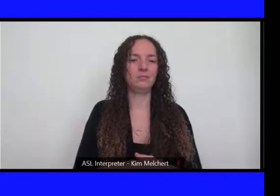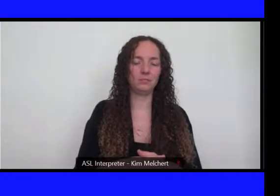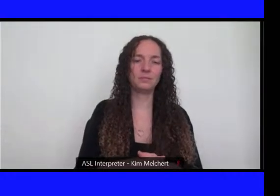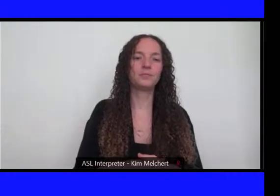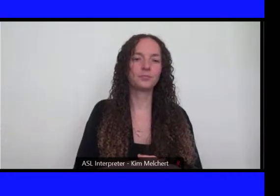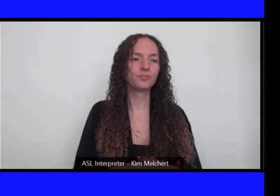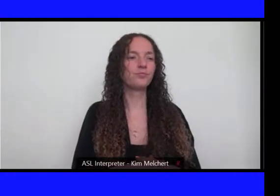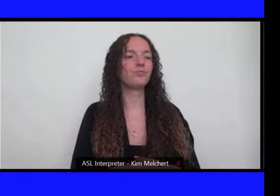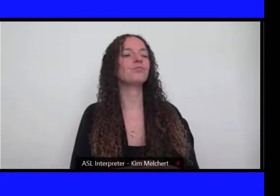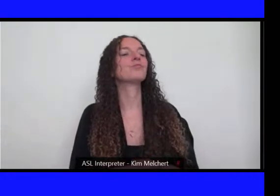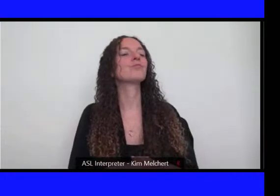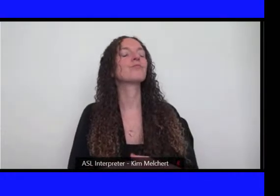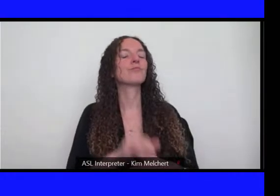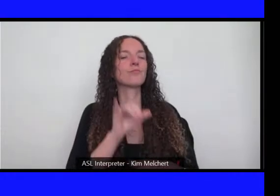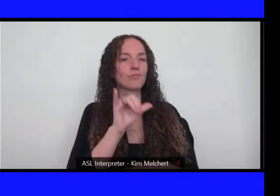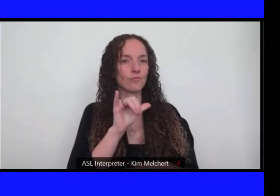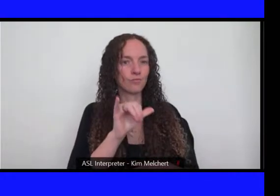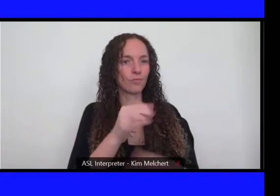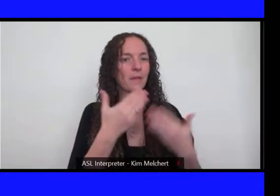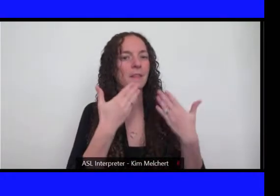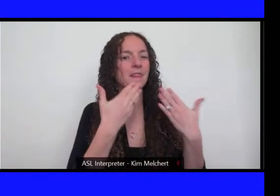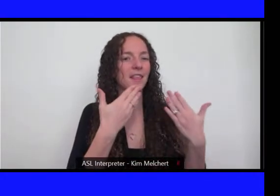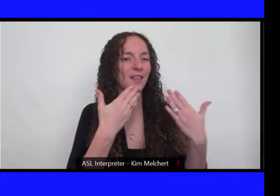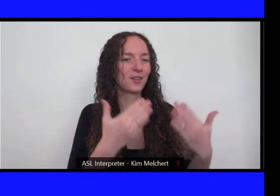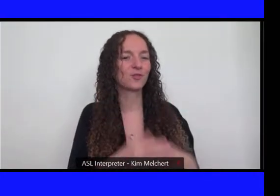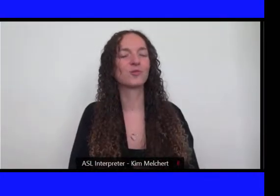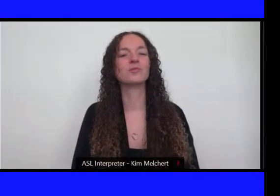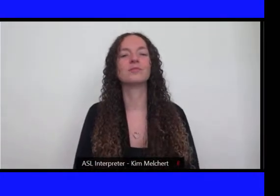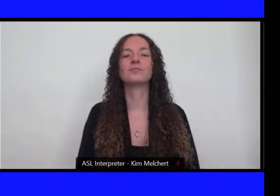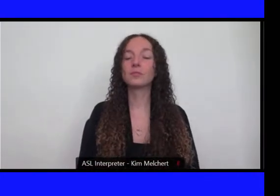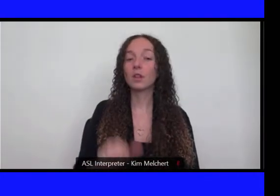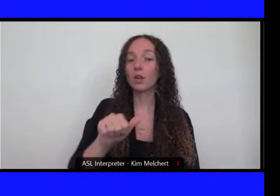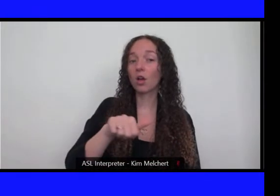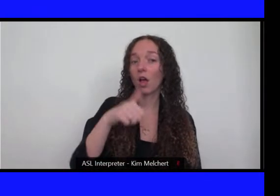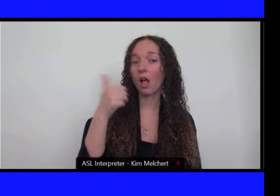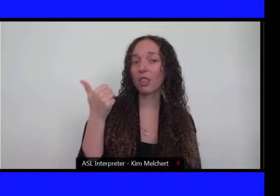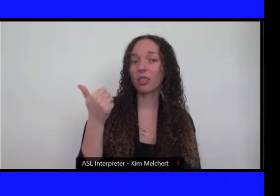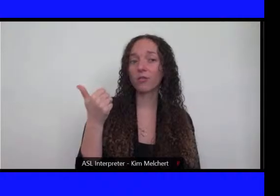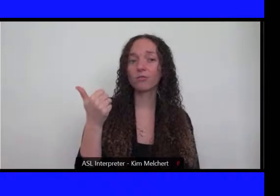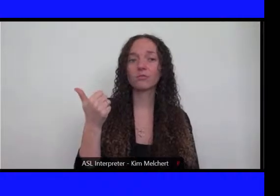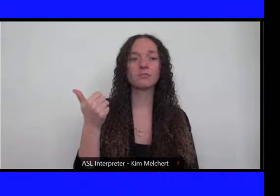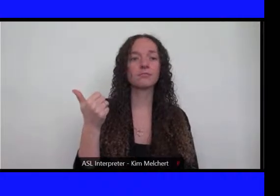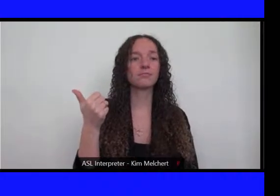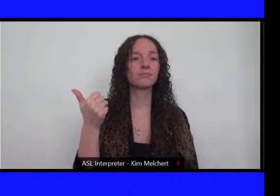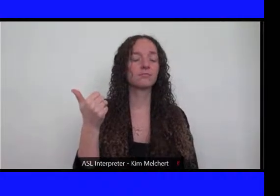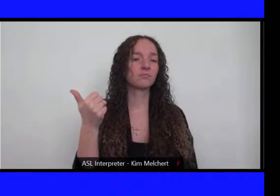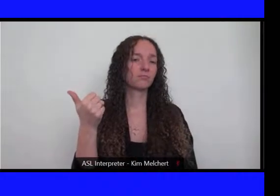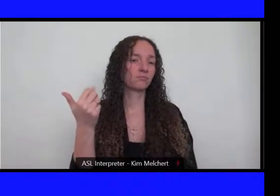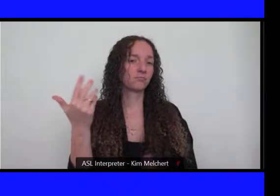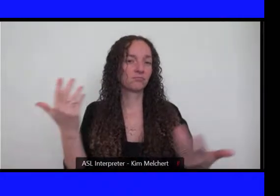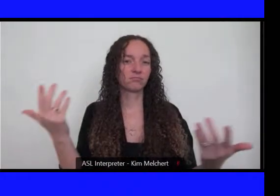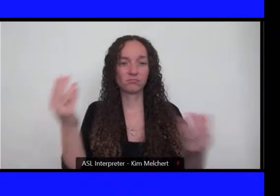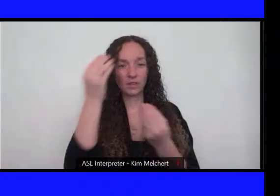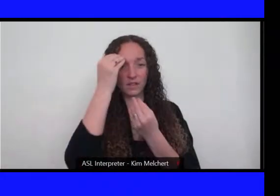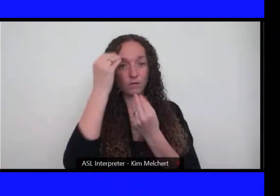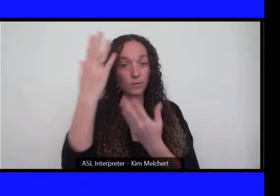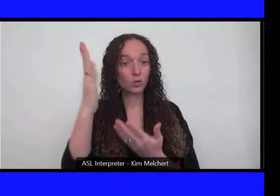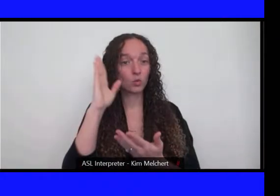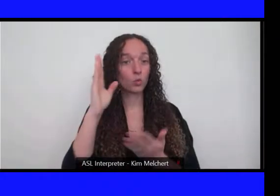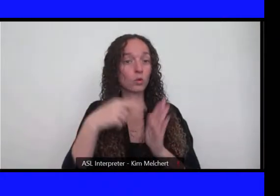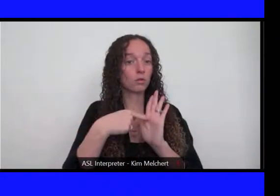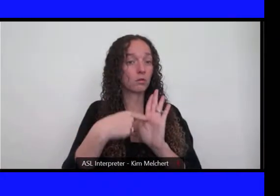old business that we need to cover? any new business?